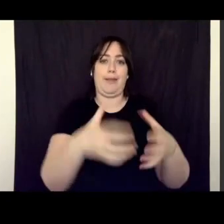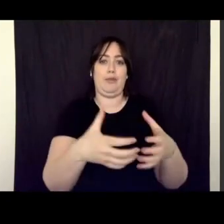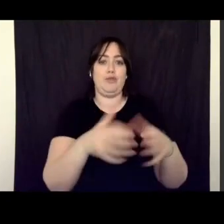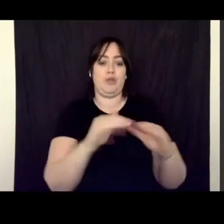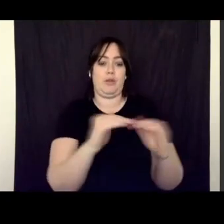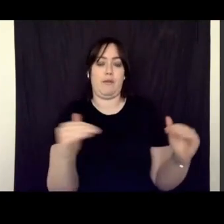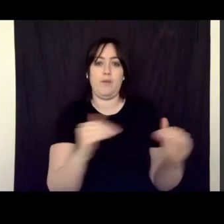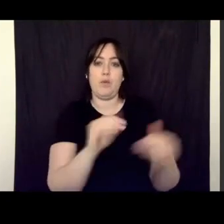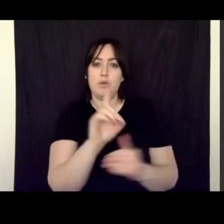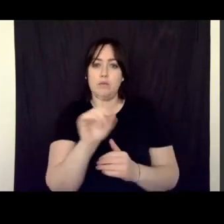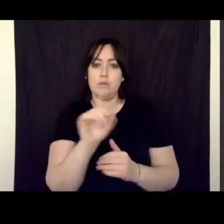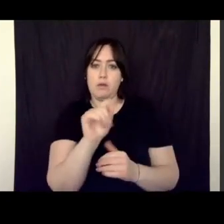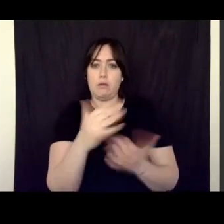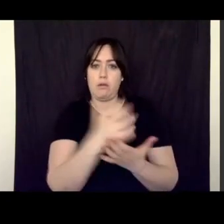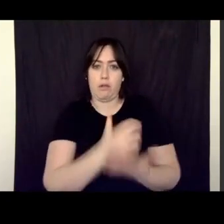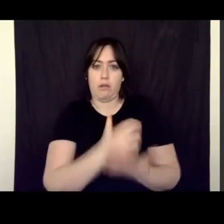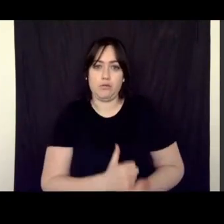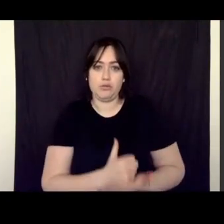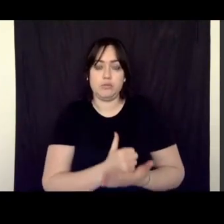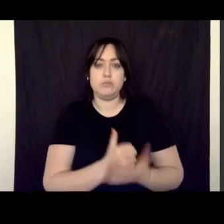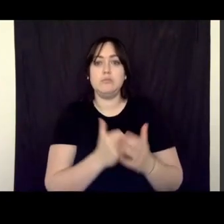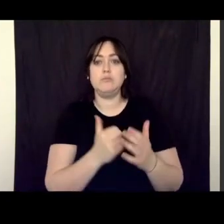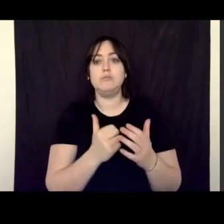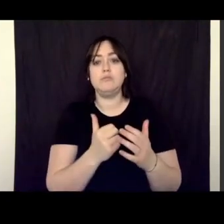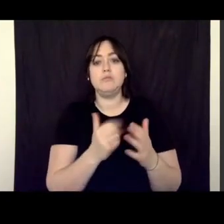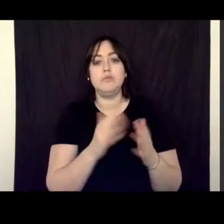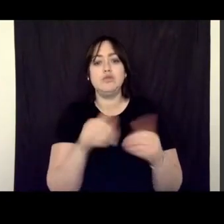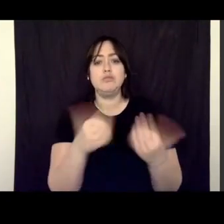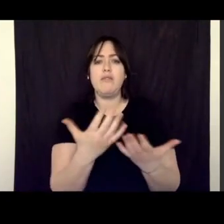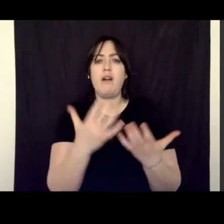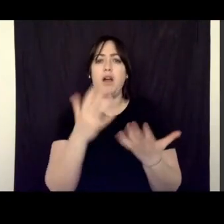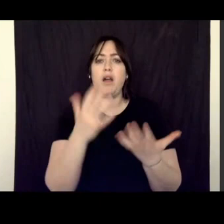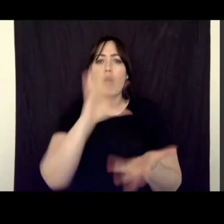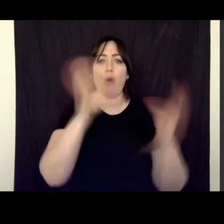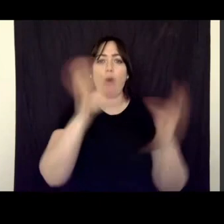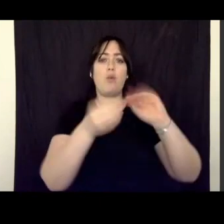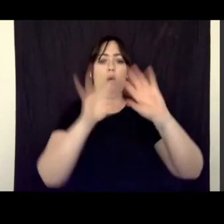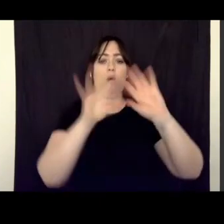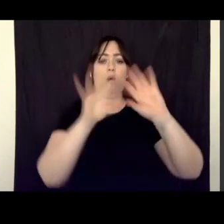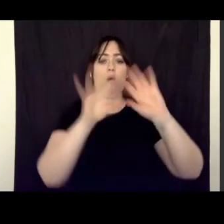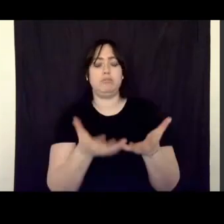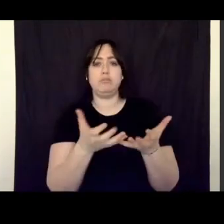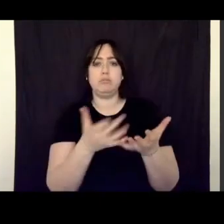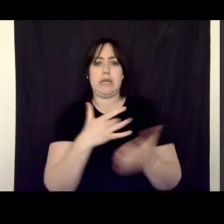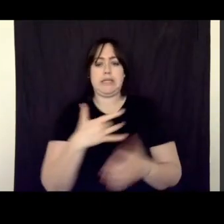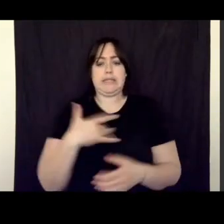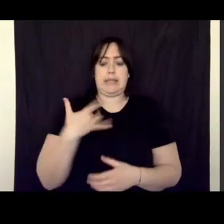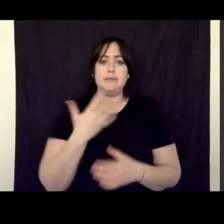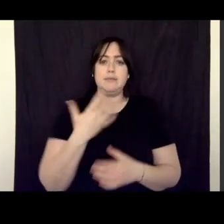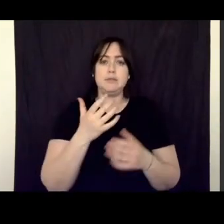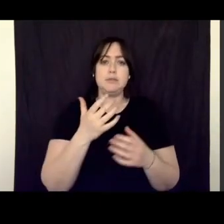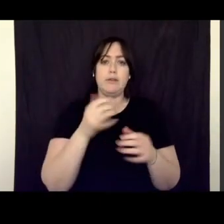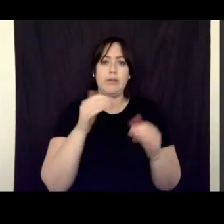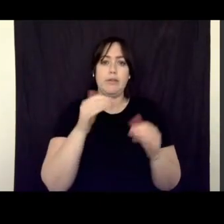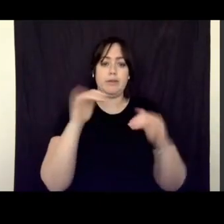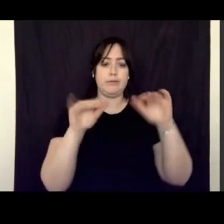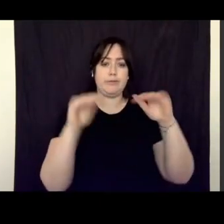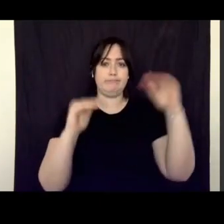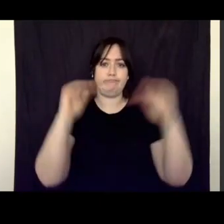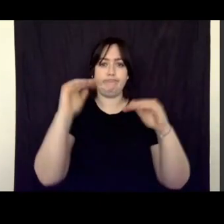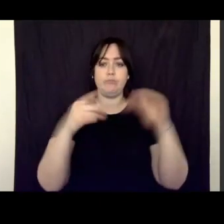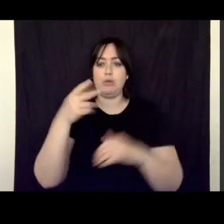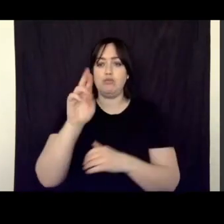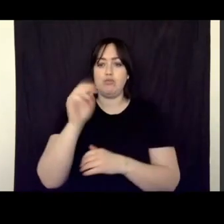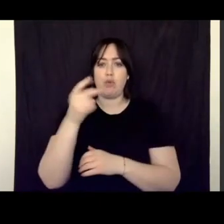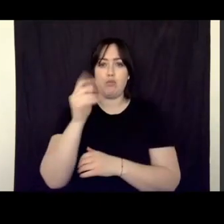data collection to give an overall sense of the proportion of children in that population which